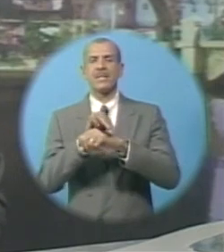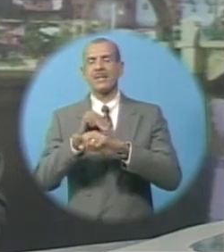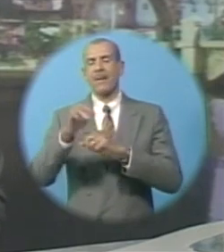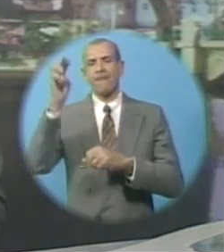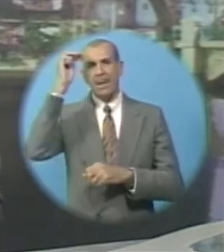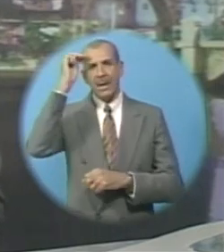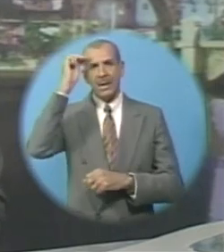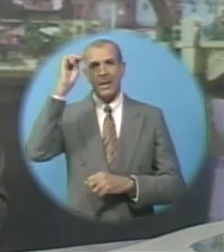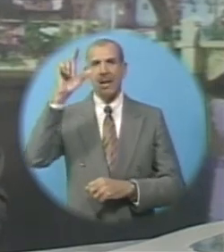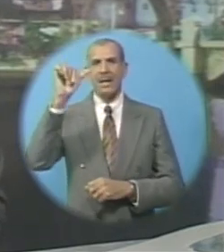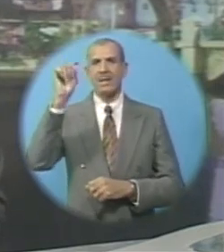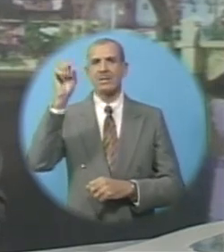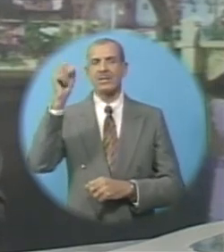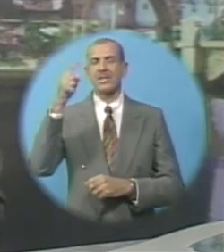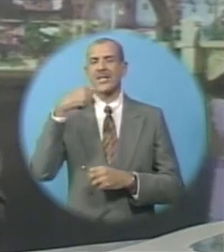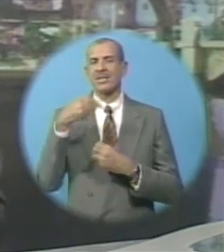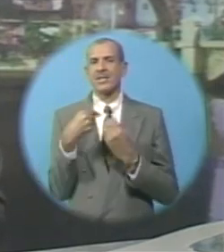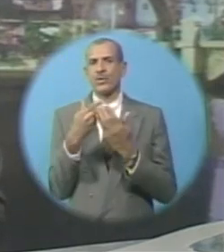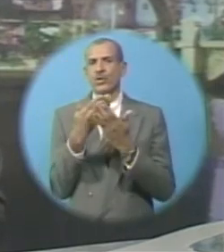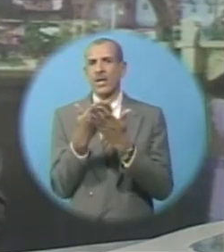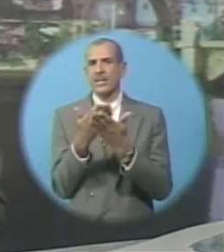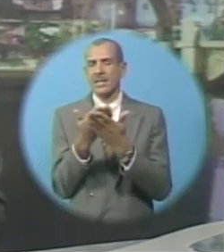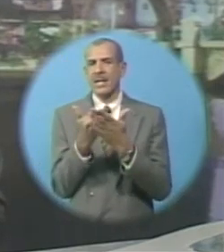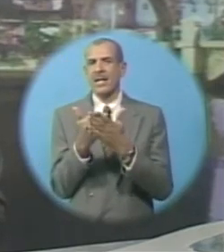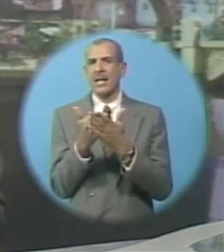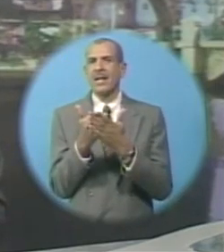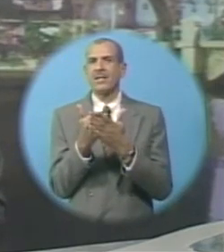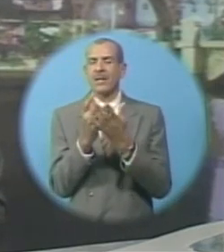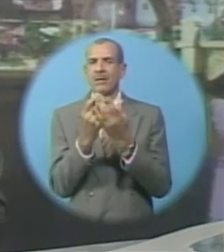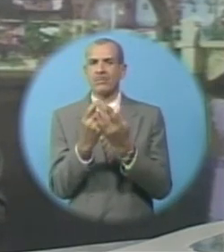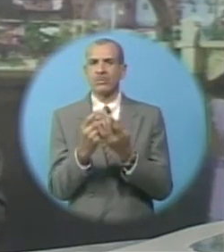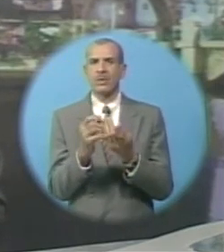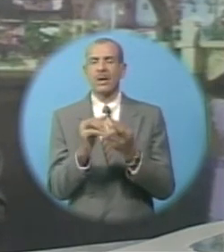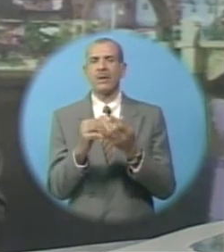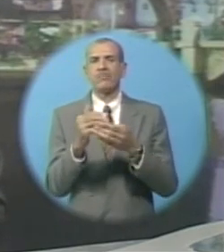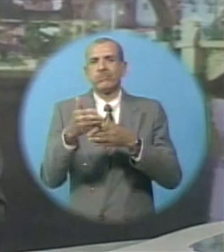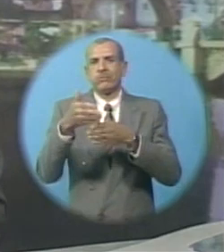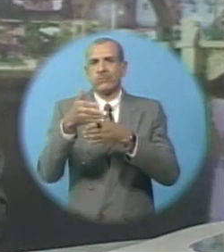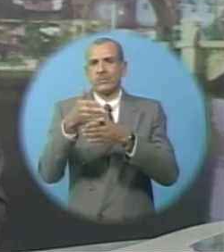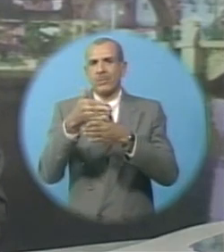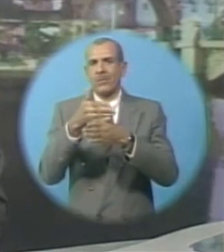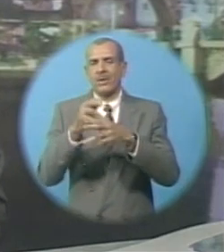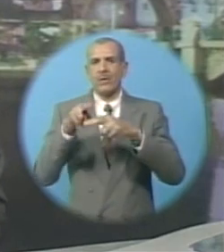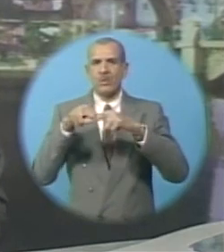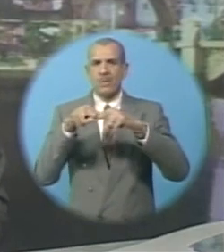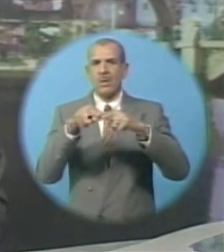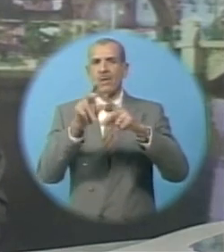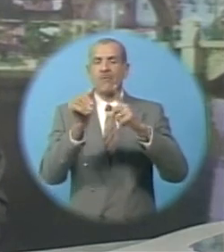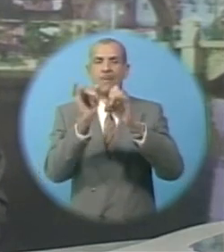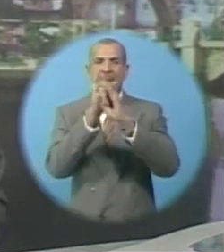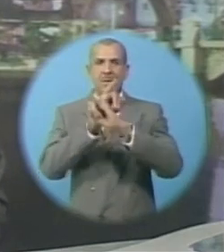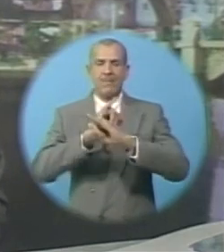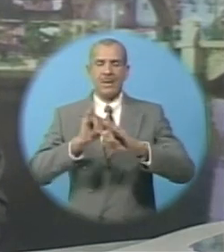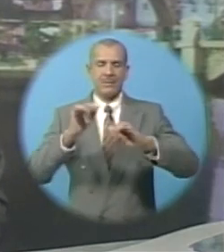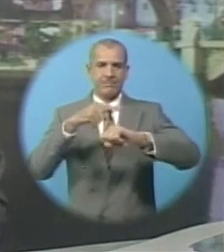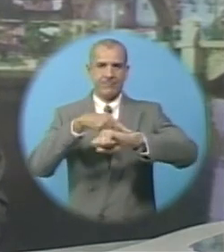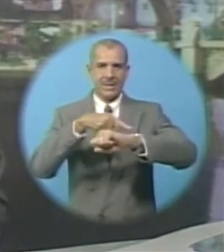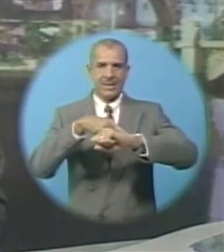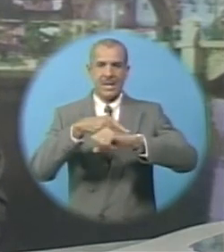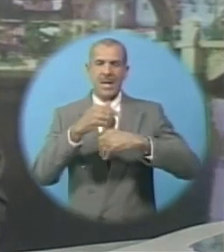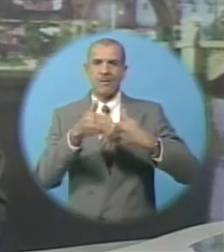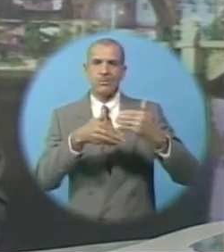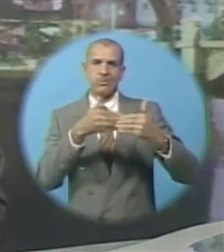his contribution, suggested there's been an evolution of public transport since independence. He says it has moved